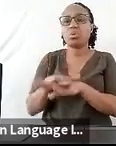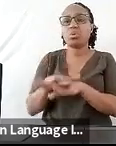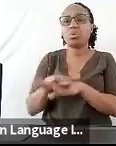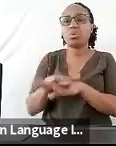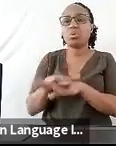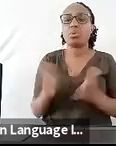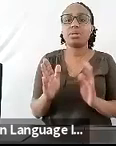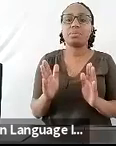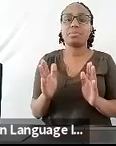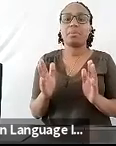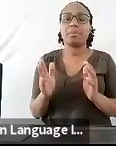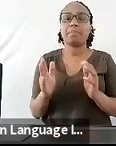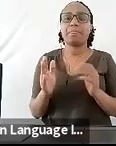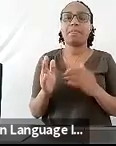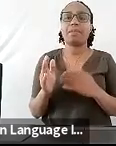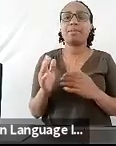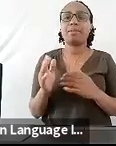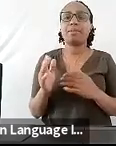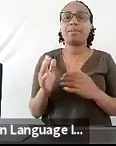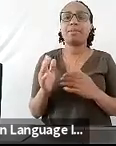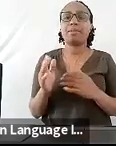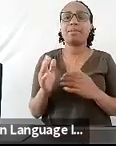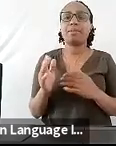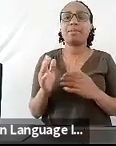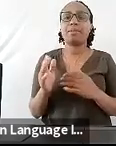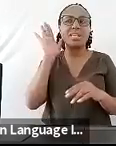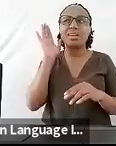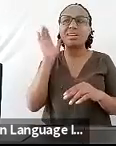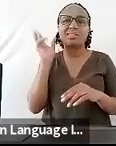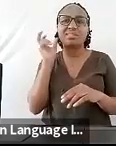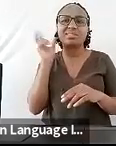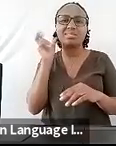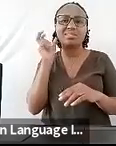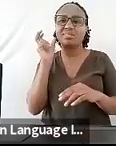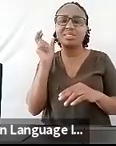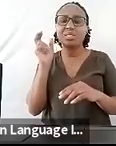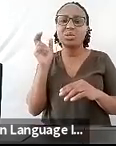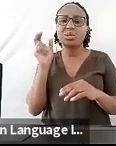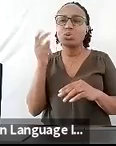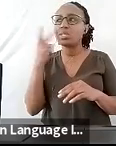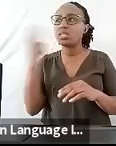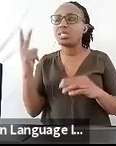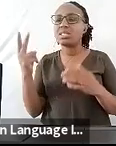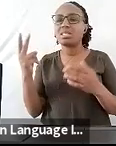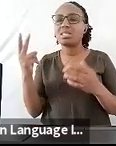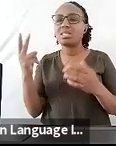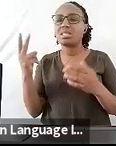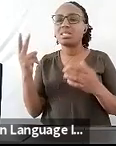there and you're hearing this conversation, and then you see the person leaving, you know, with their shoulders slumped, and they think, well, there must be something wrong with